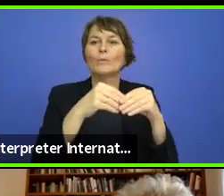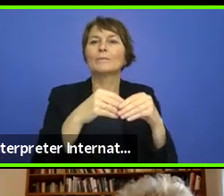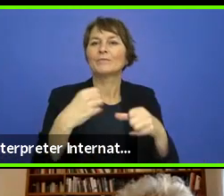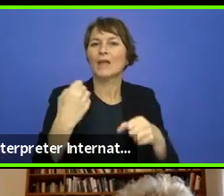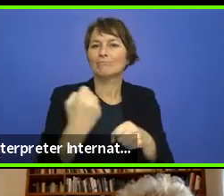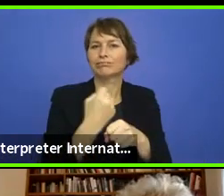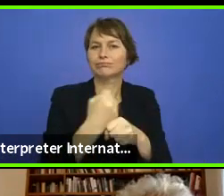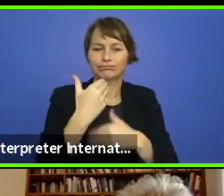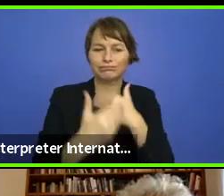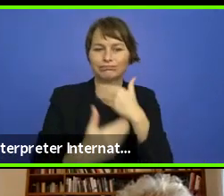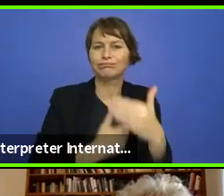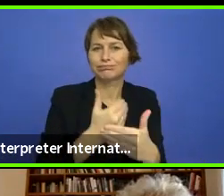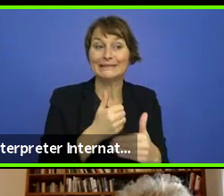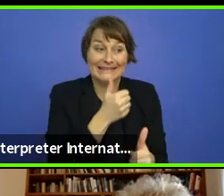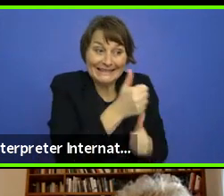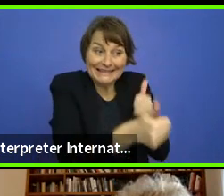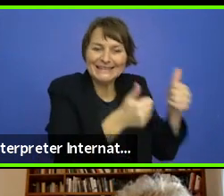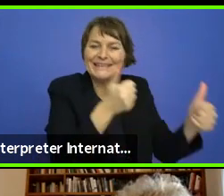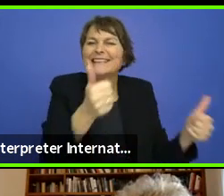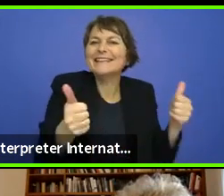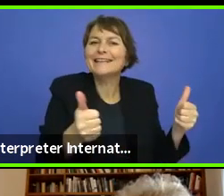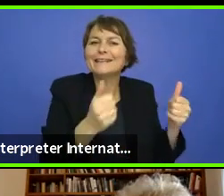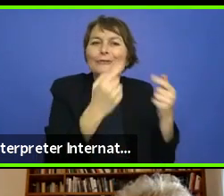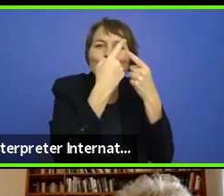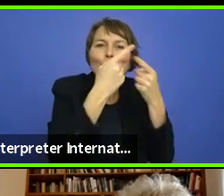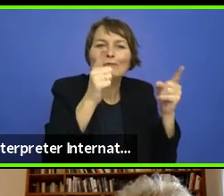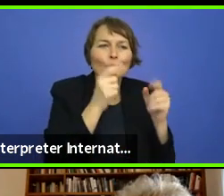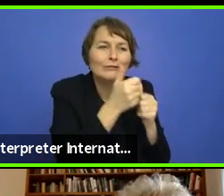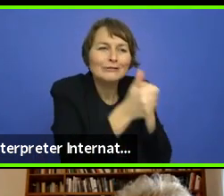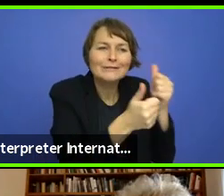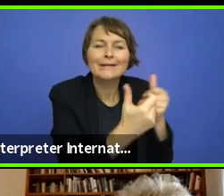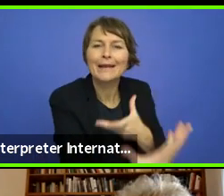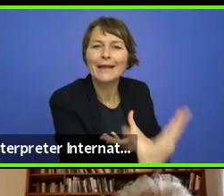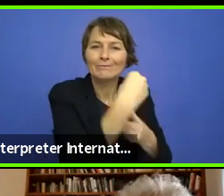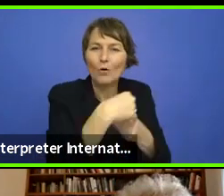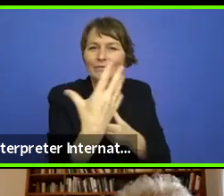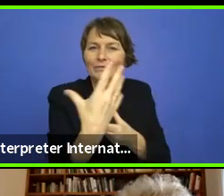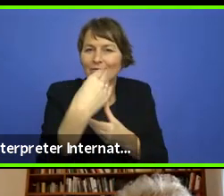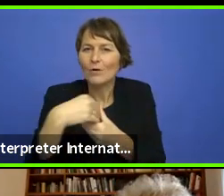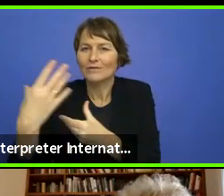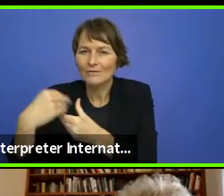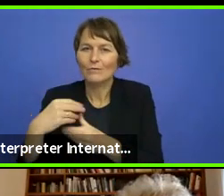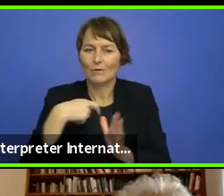each academy is participating in each of the projects